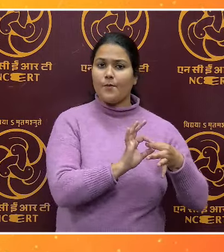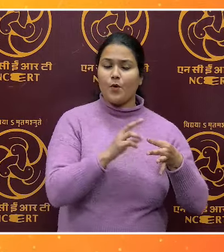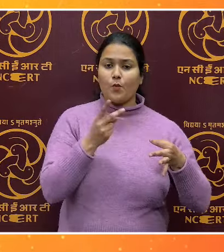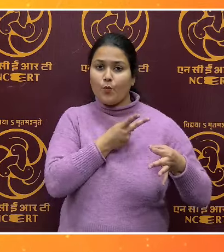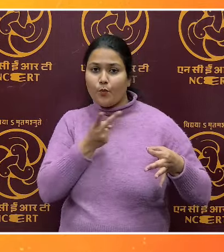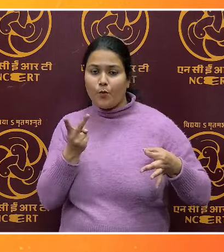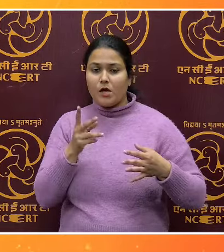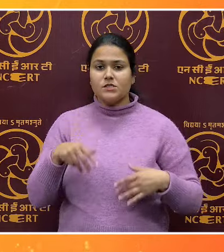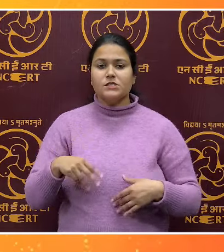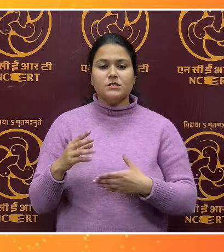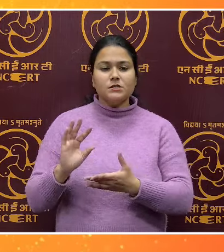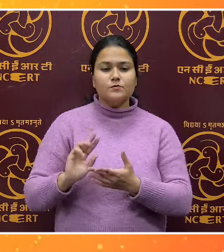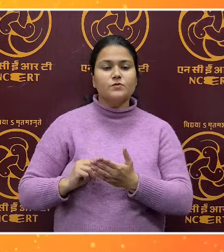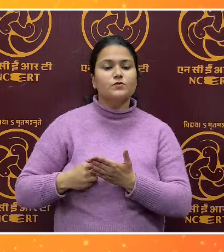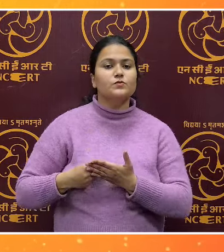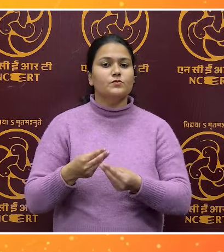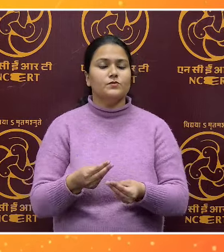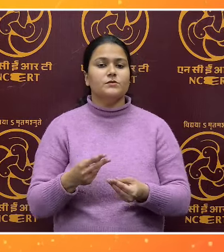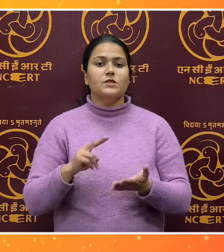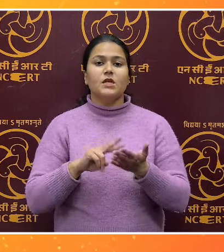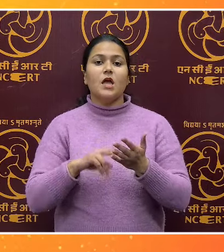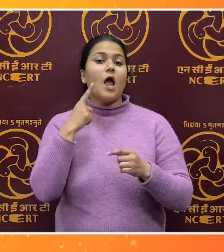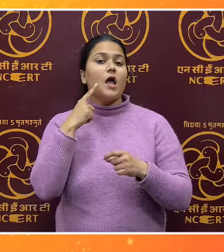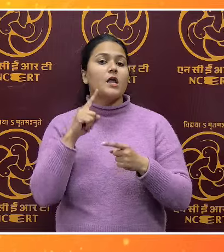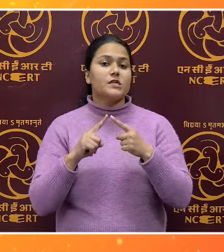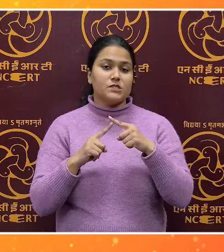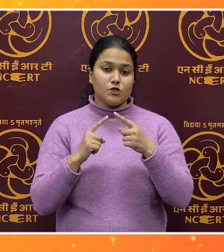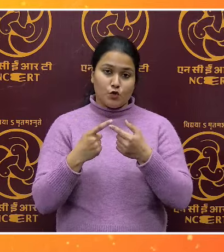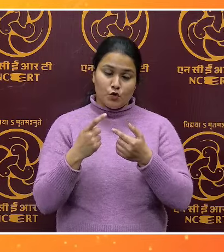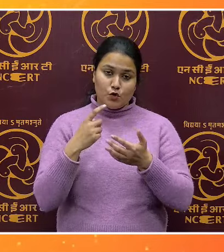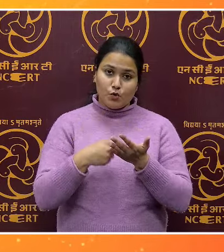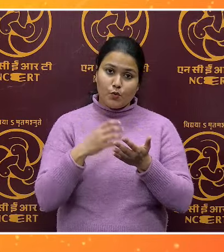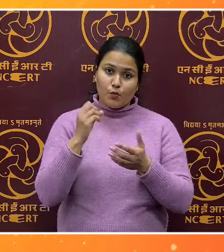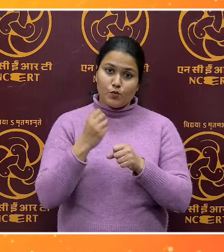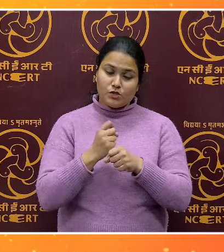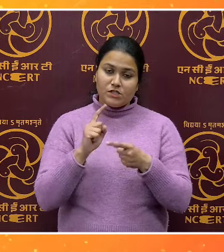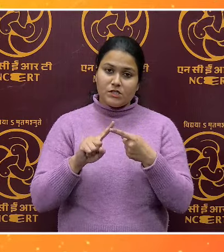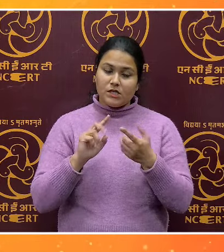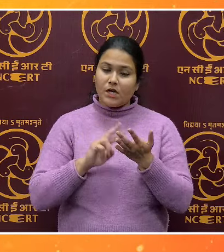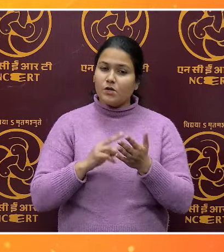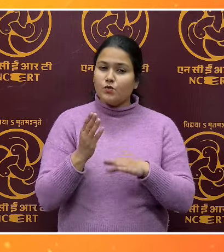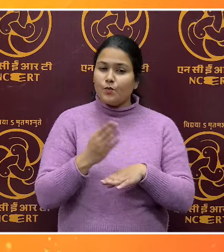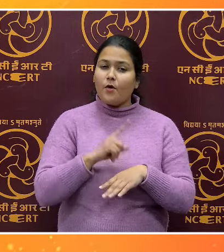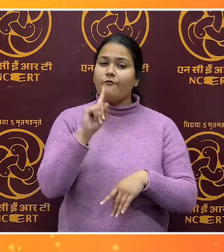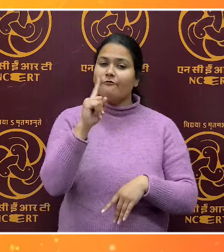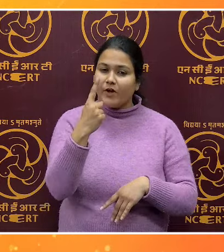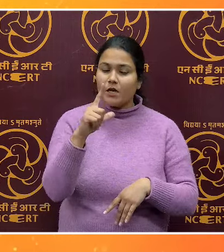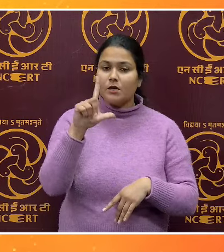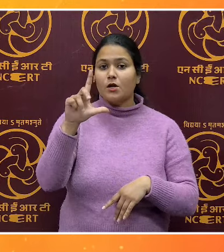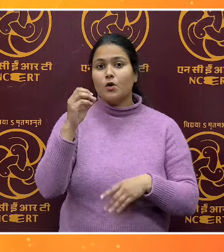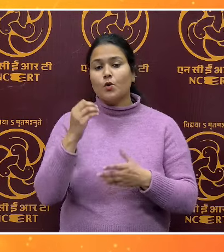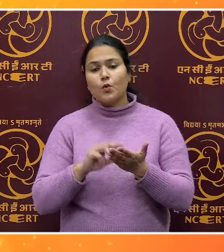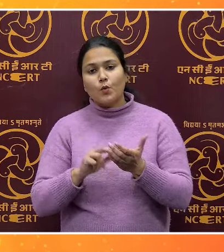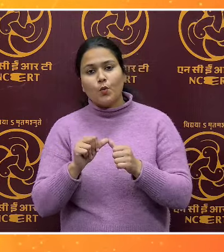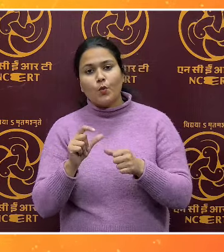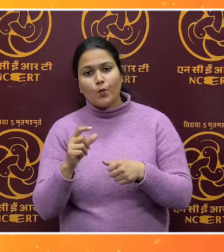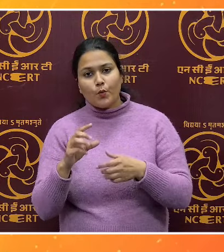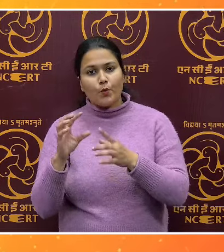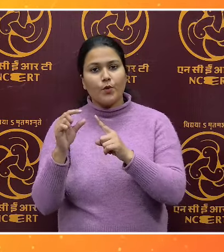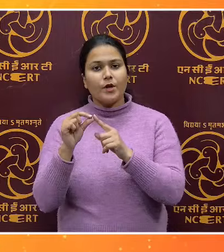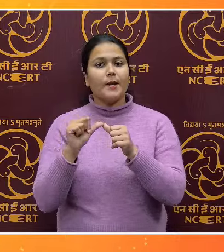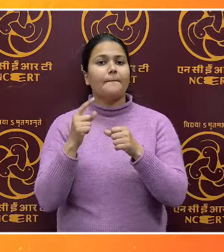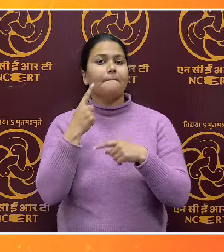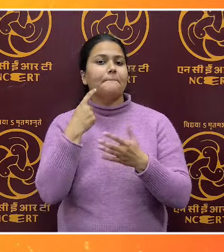atom is nitrogen, or we well know that nitrogen having one lone pair, So, this lone pair will be provided by the